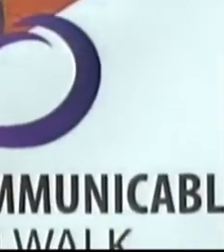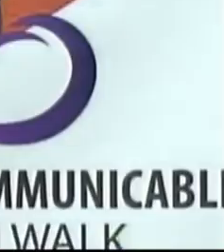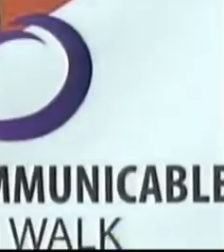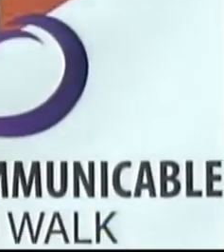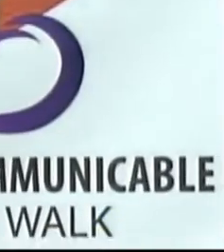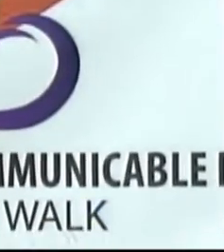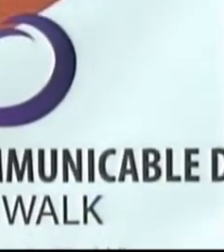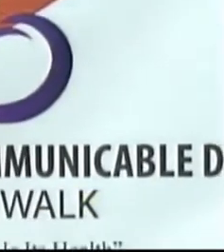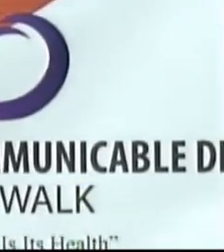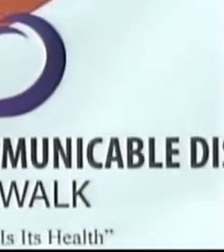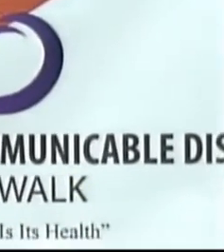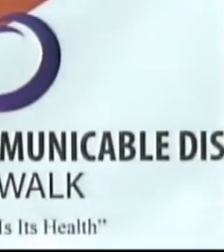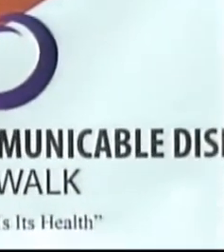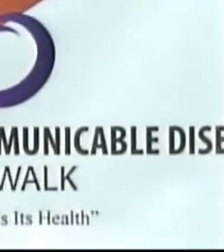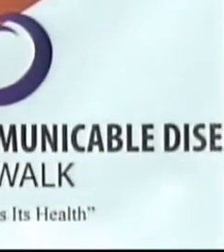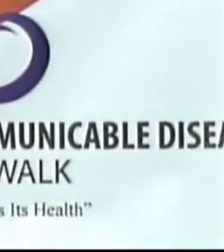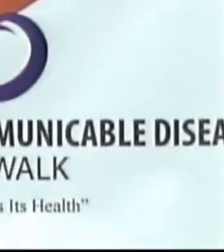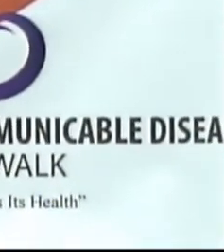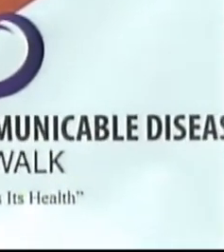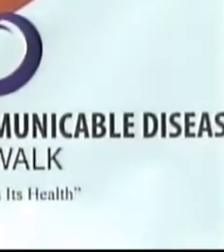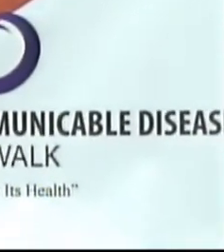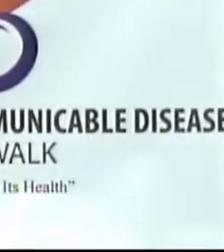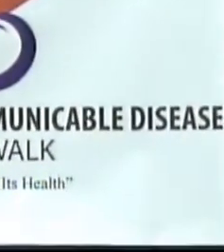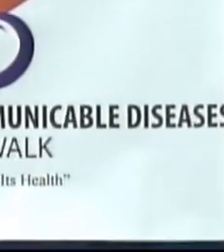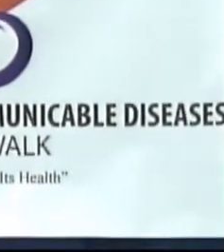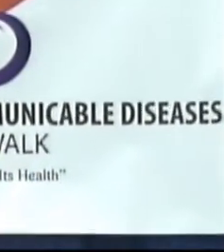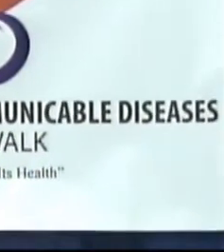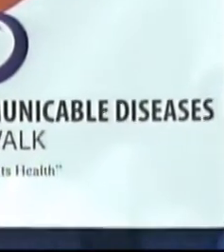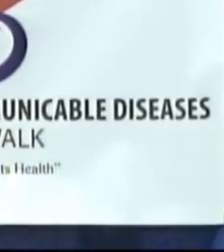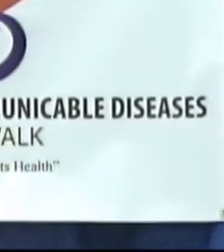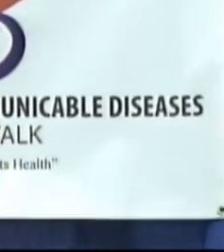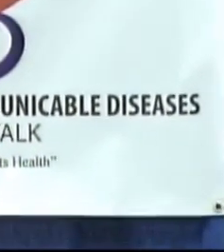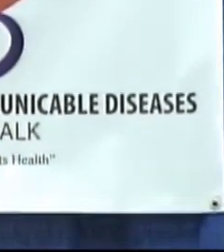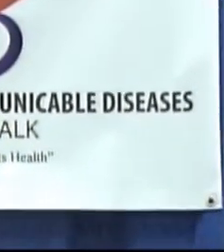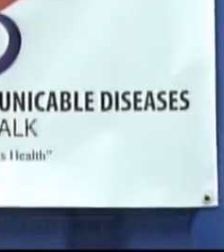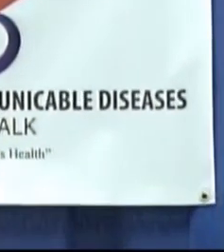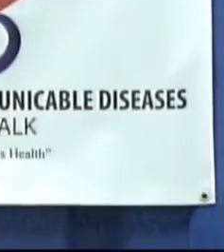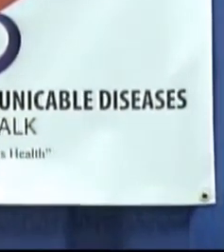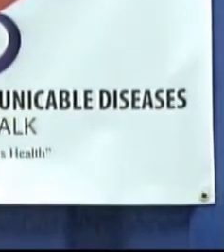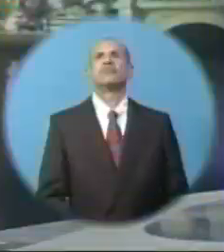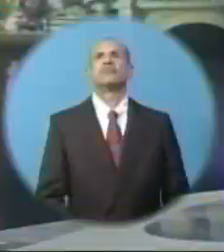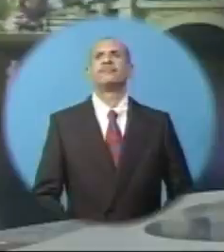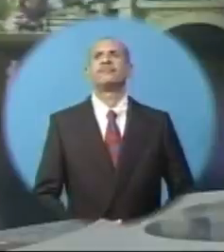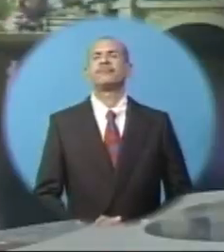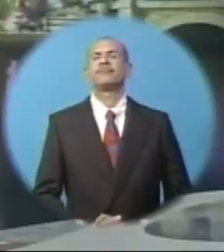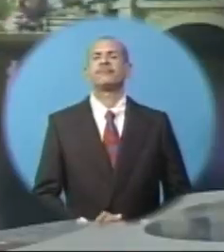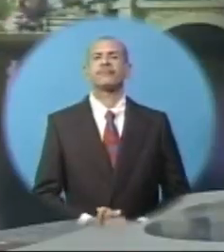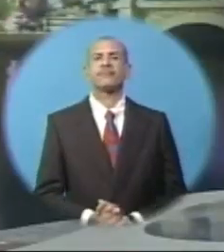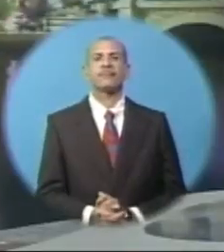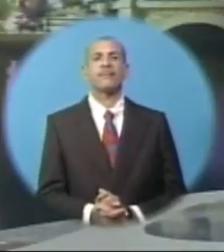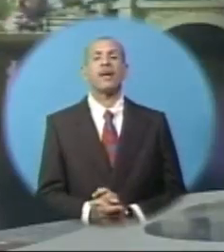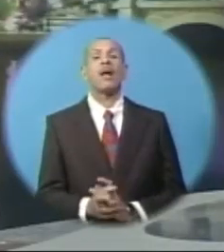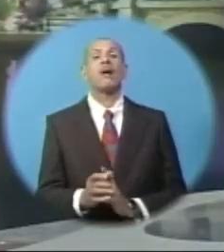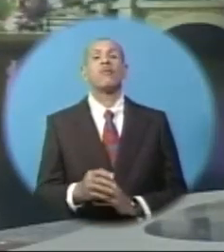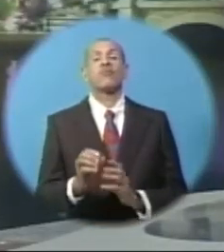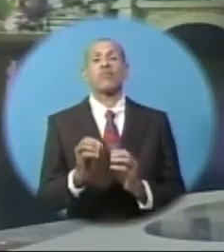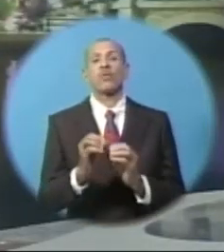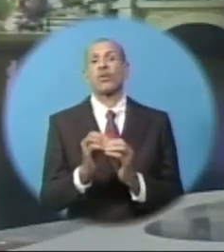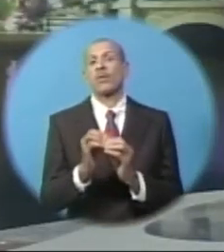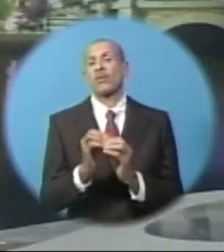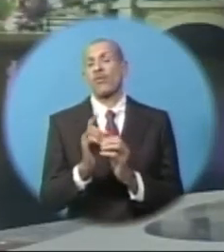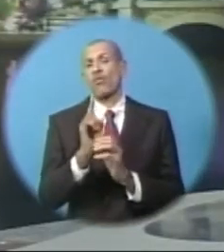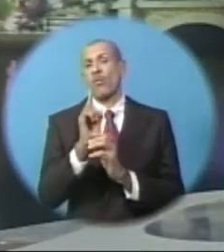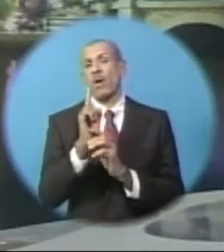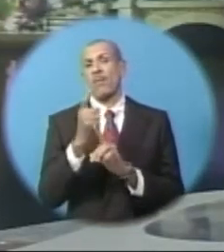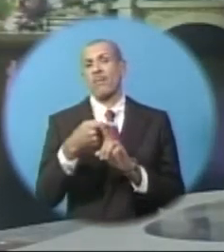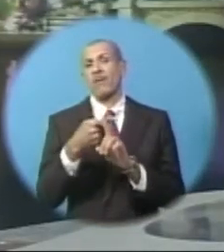Community College. It ends with a health fair at the AUB's Wilde campus. With just over a month until